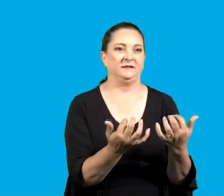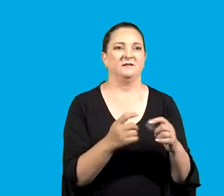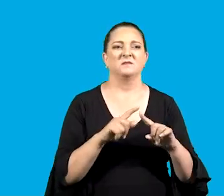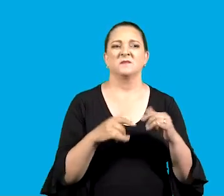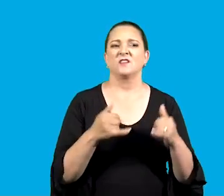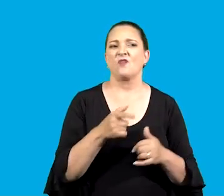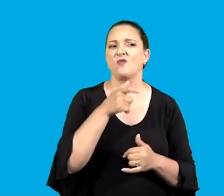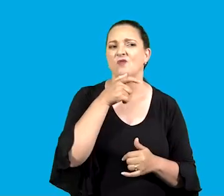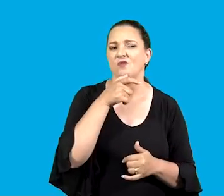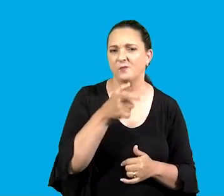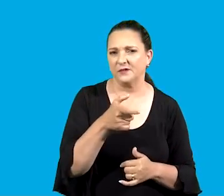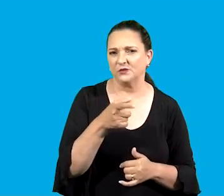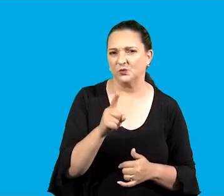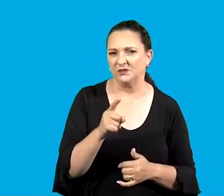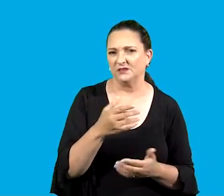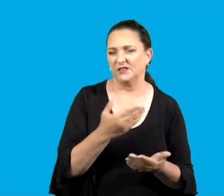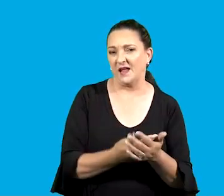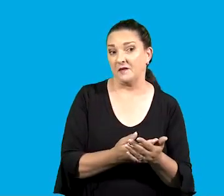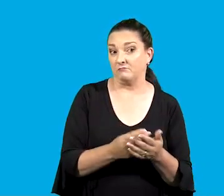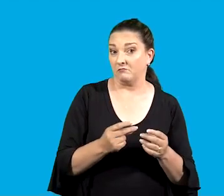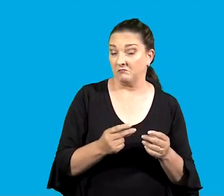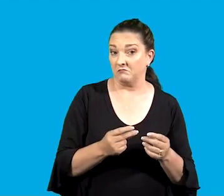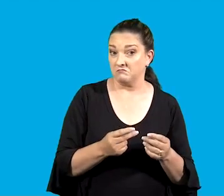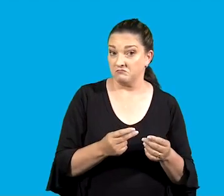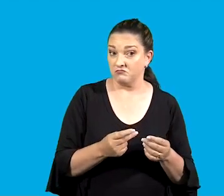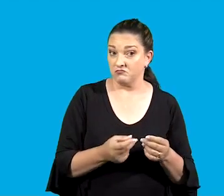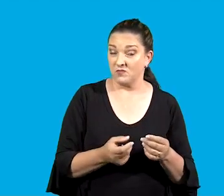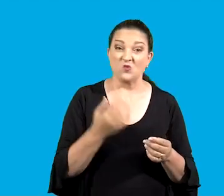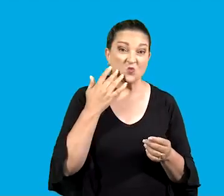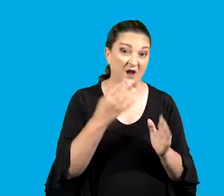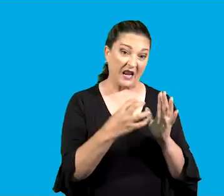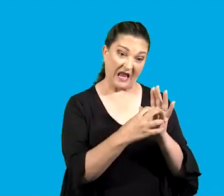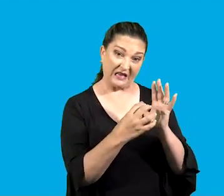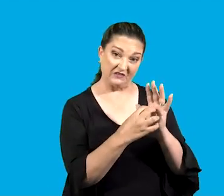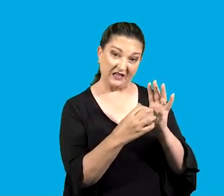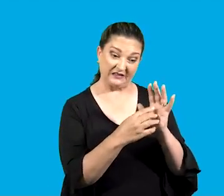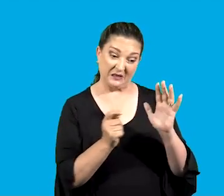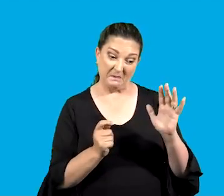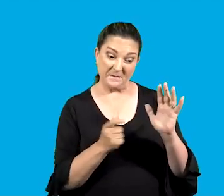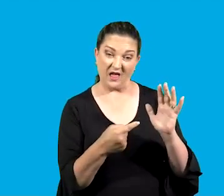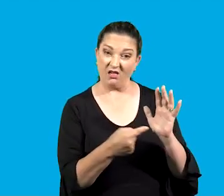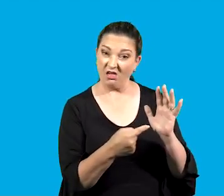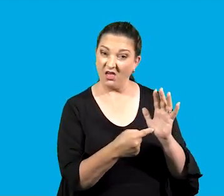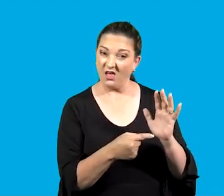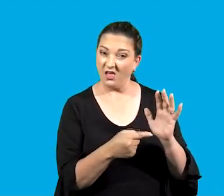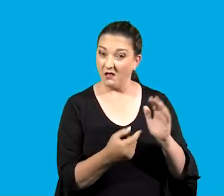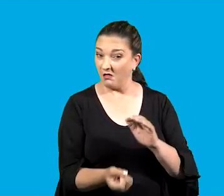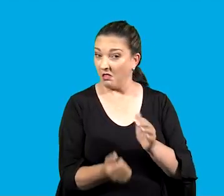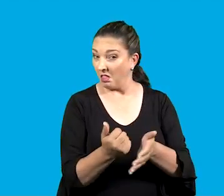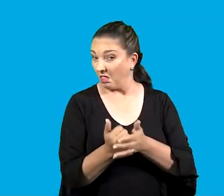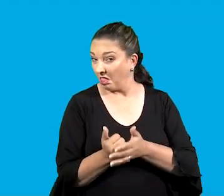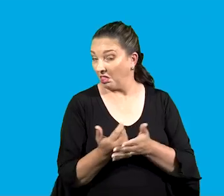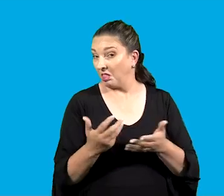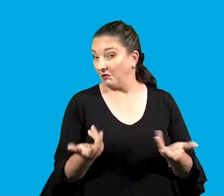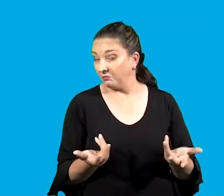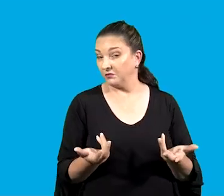Comment and quote figures on the effectiveness of advertising. So,